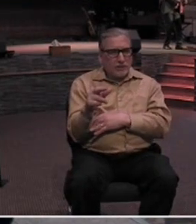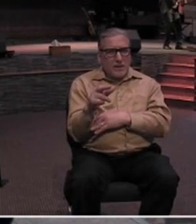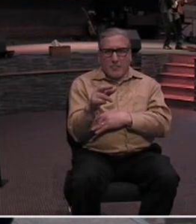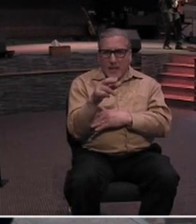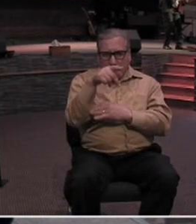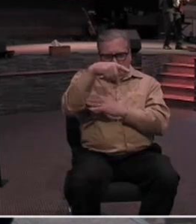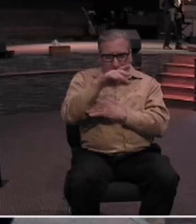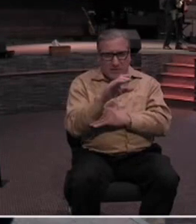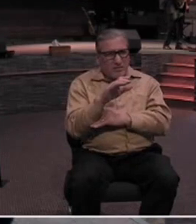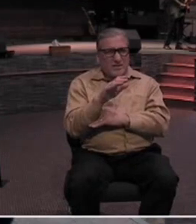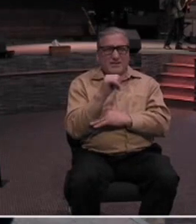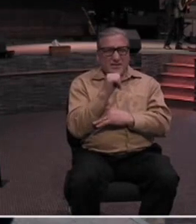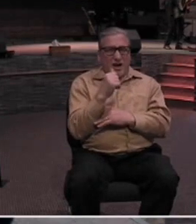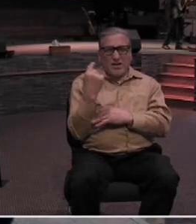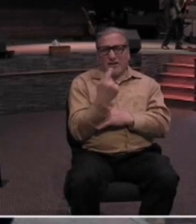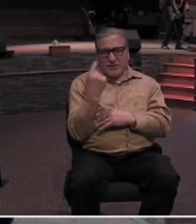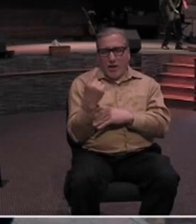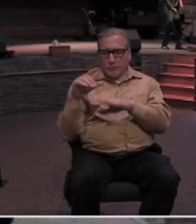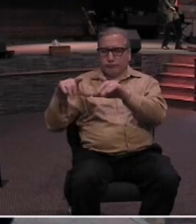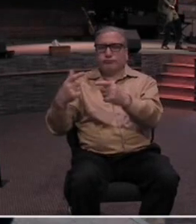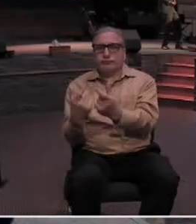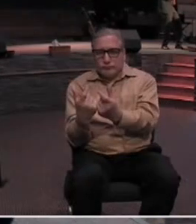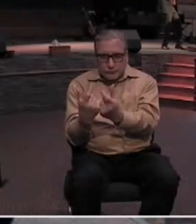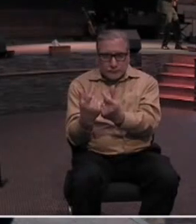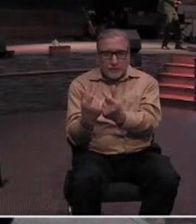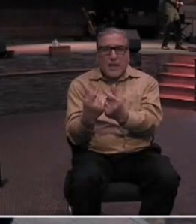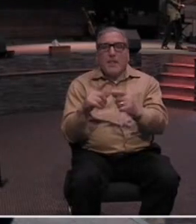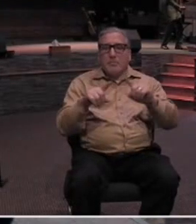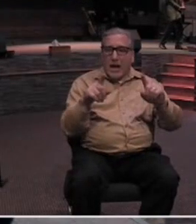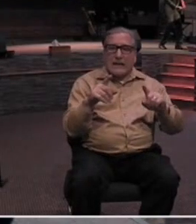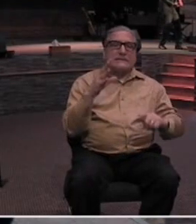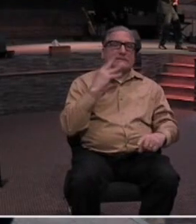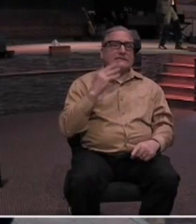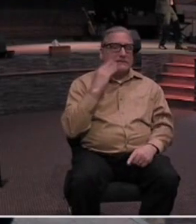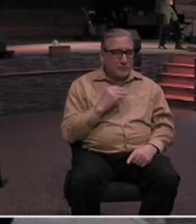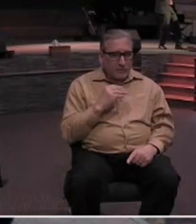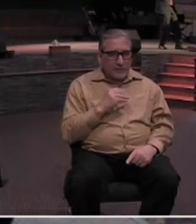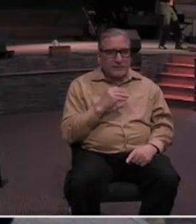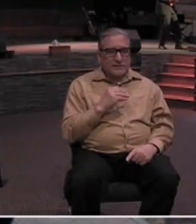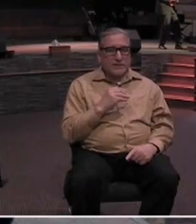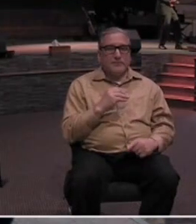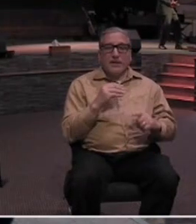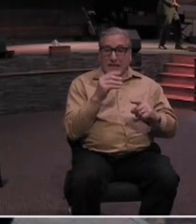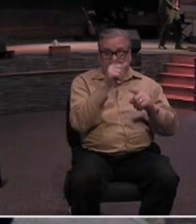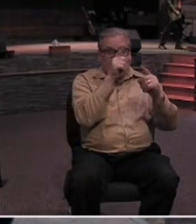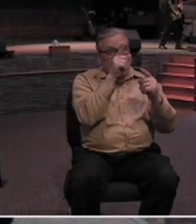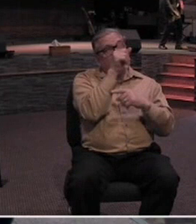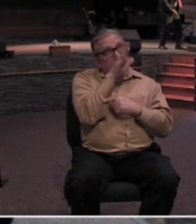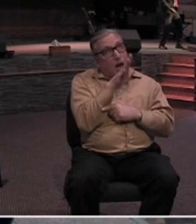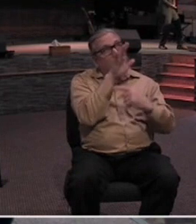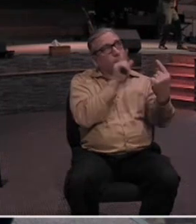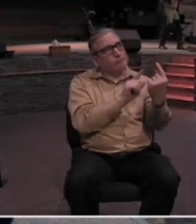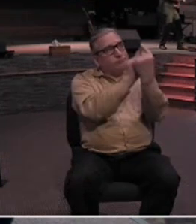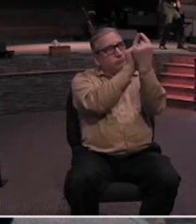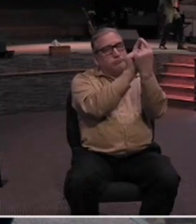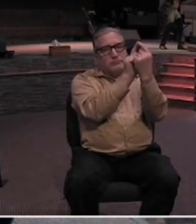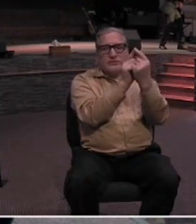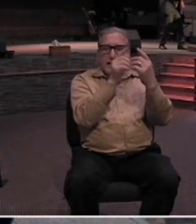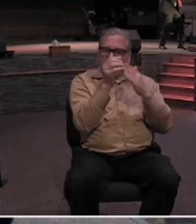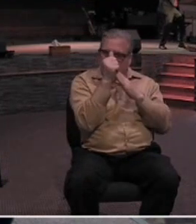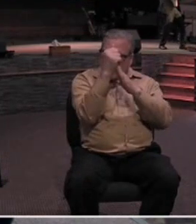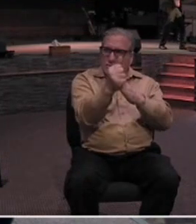Pentecost is not just another denomination, but it is an experience. It is a God encounter that leads you into a